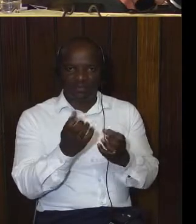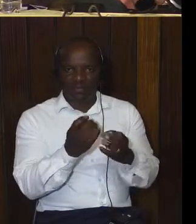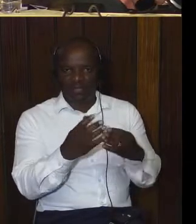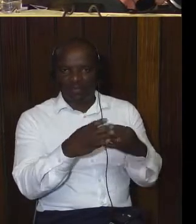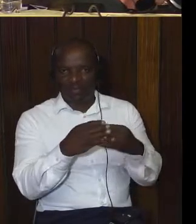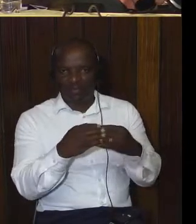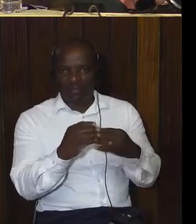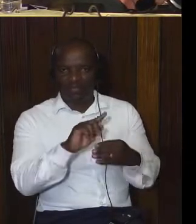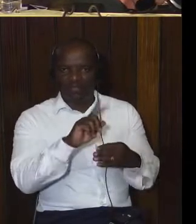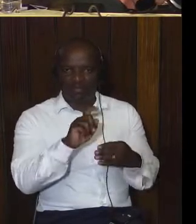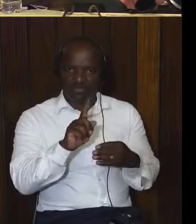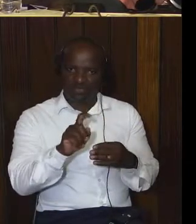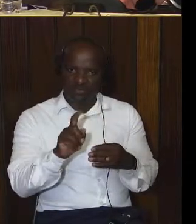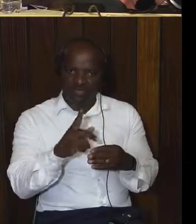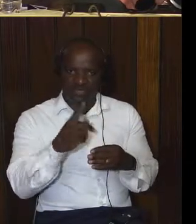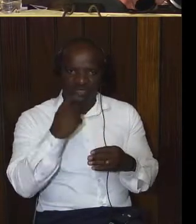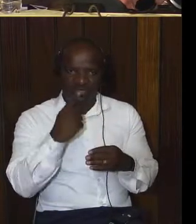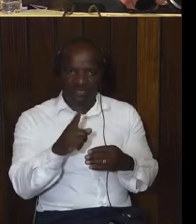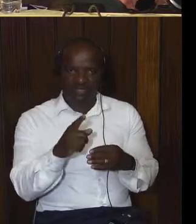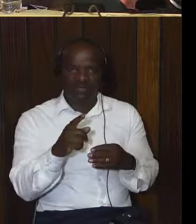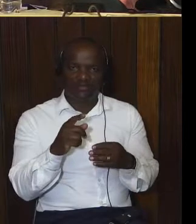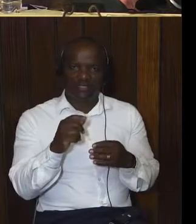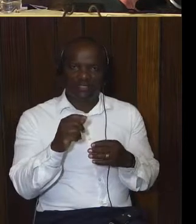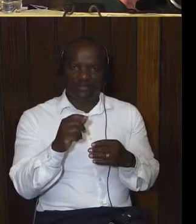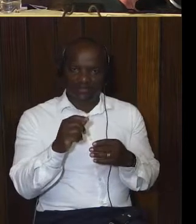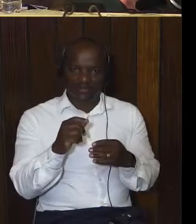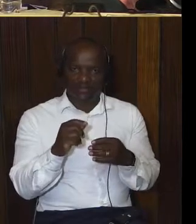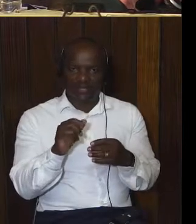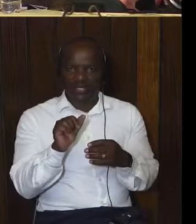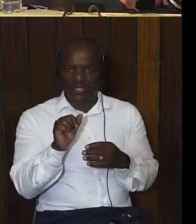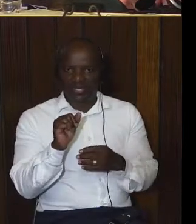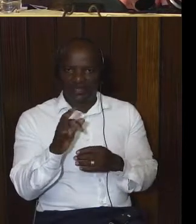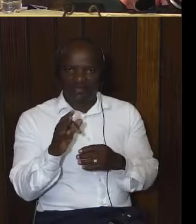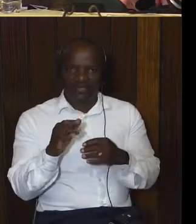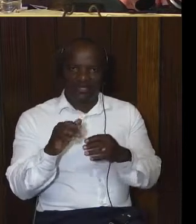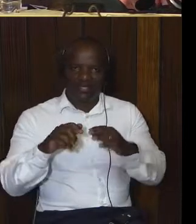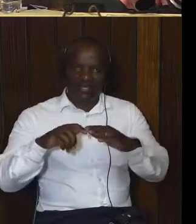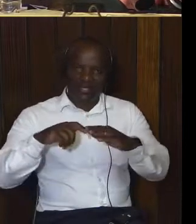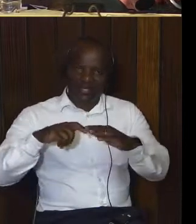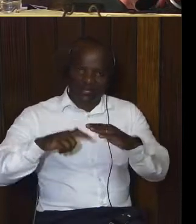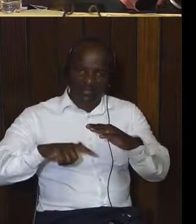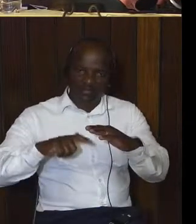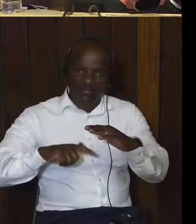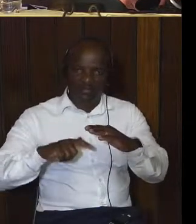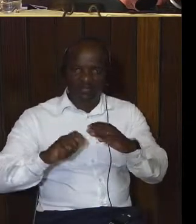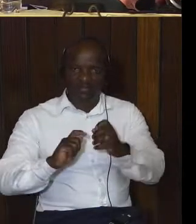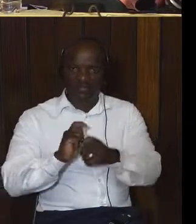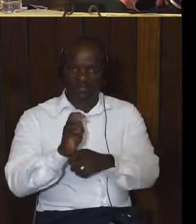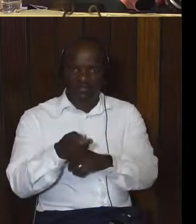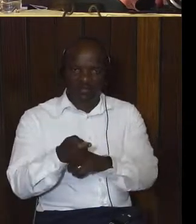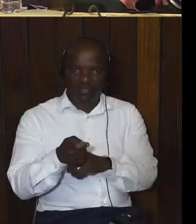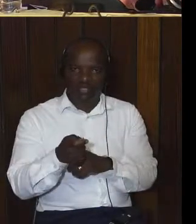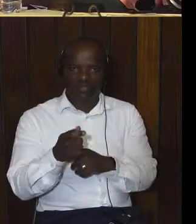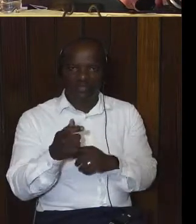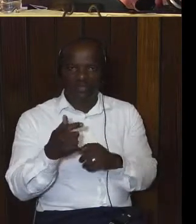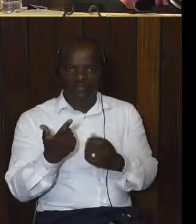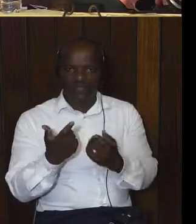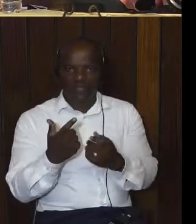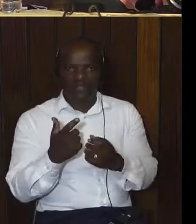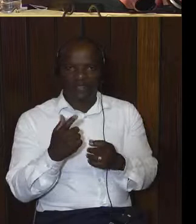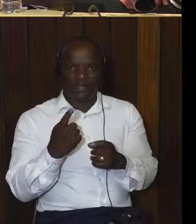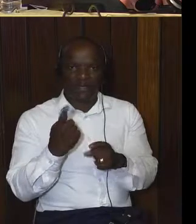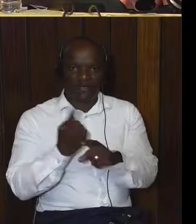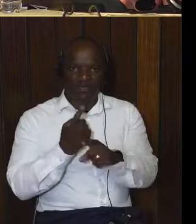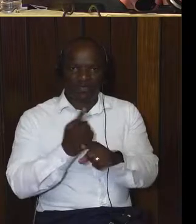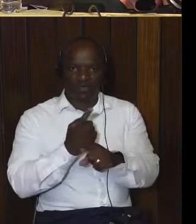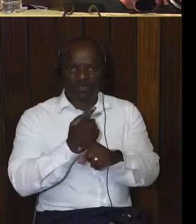happened if the department didn't underspend? Our request for additional funding always went as a separate one to the